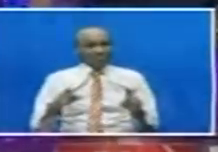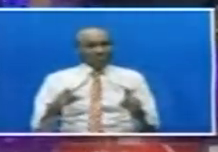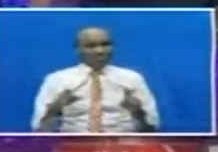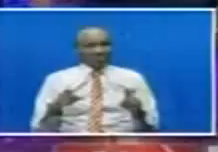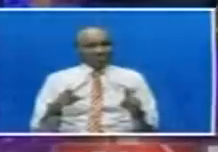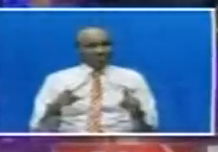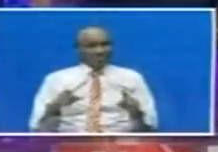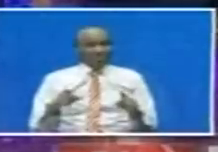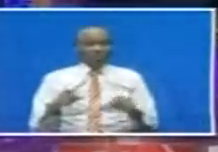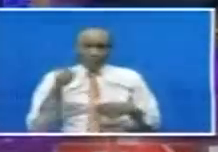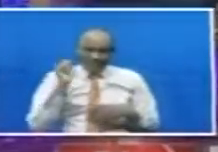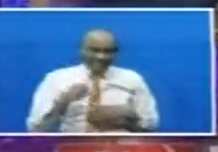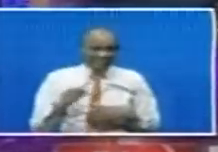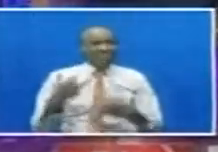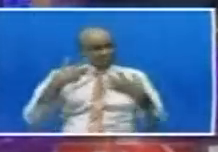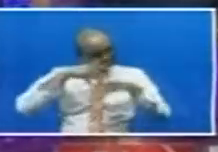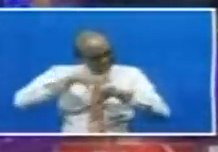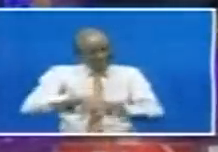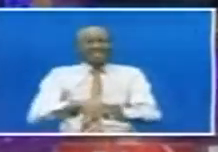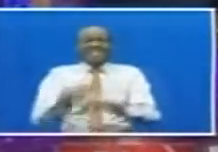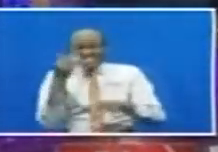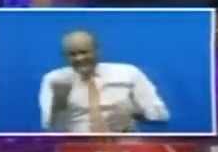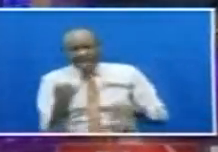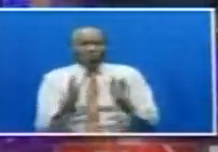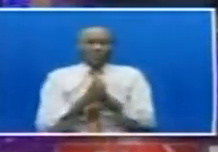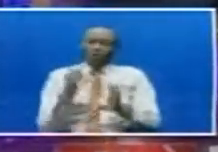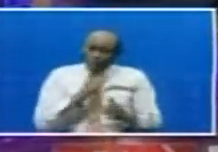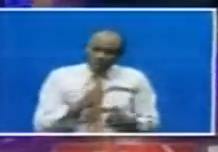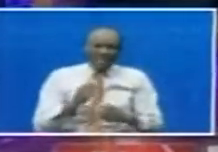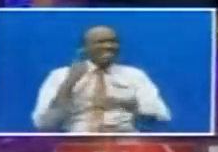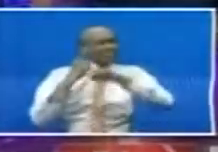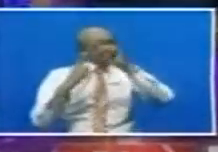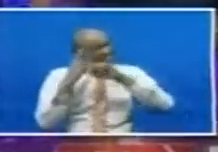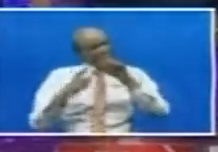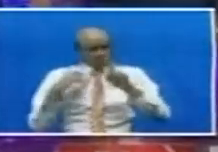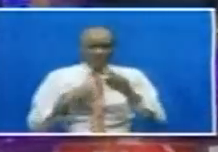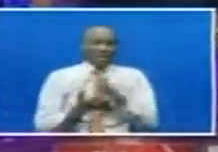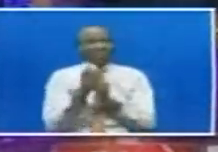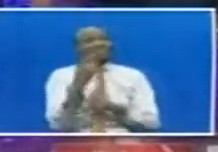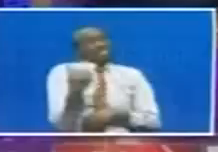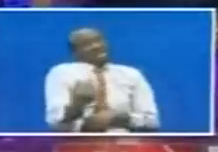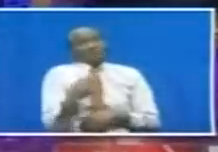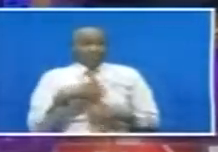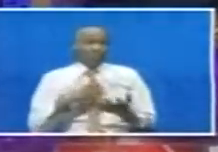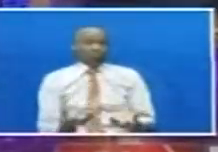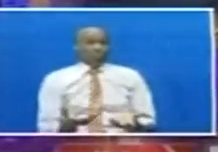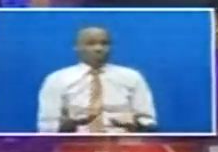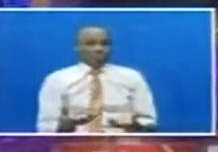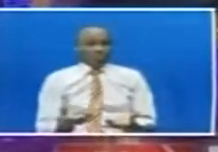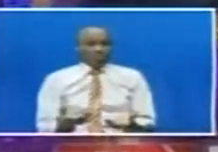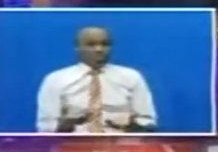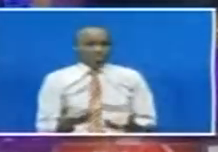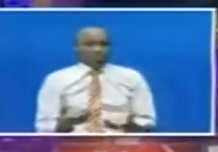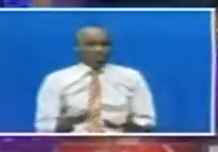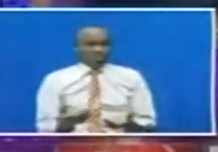young and the old. And the old, because experience has a lot to do. I have been personally privileged to have served in a number